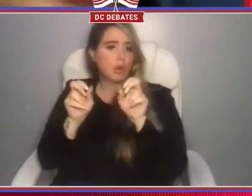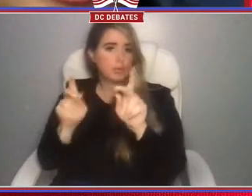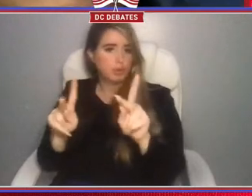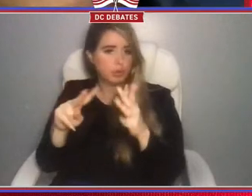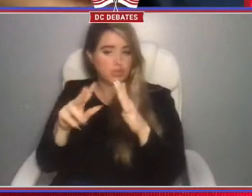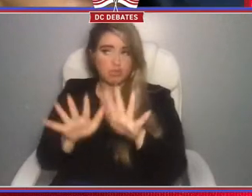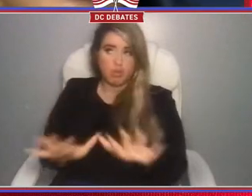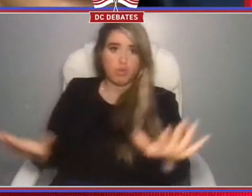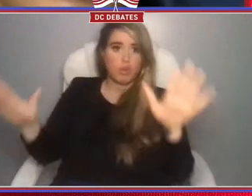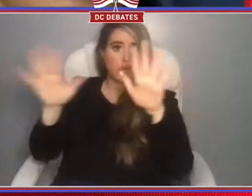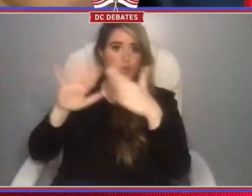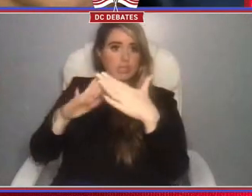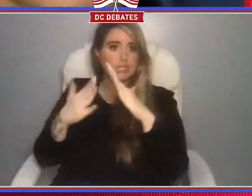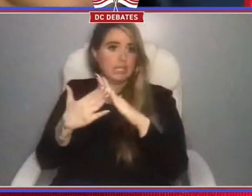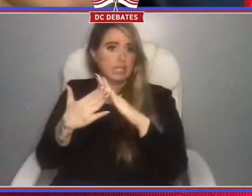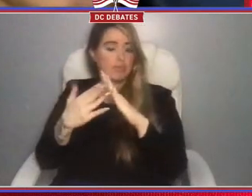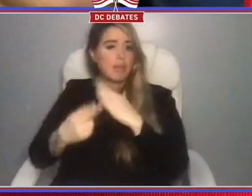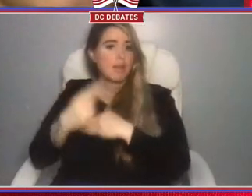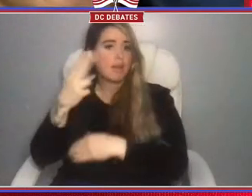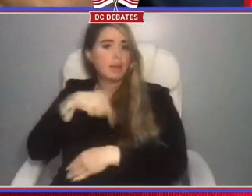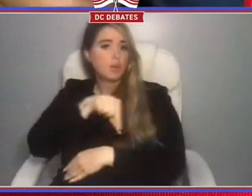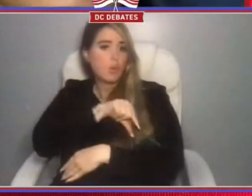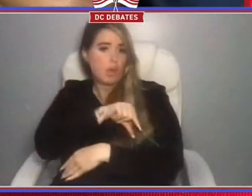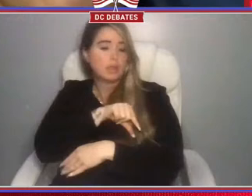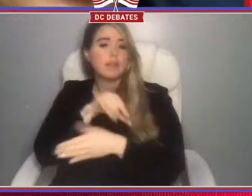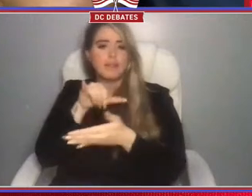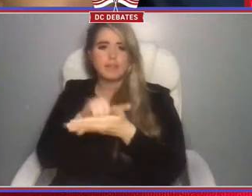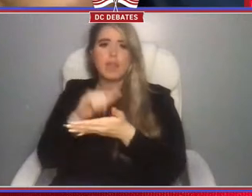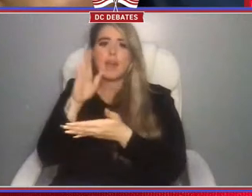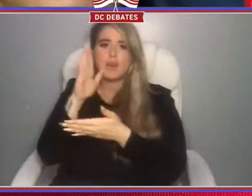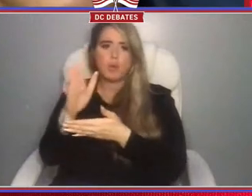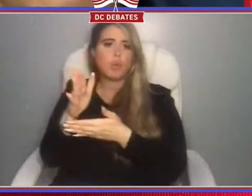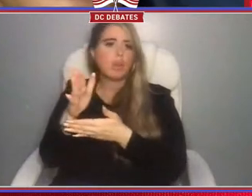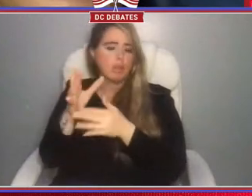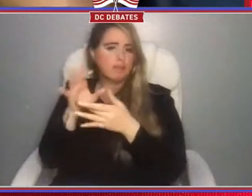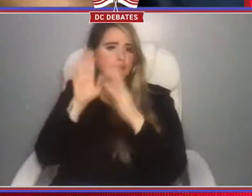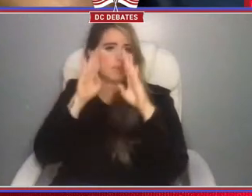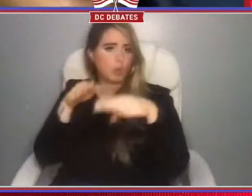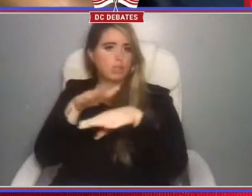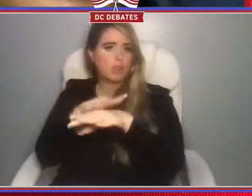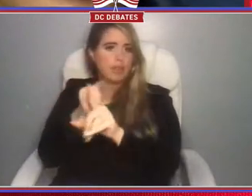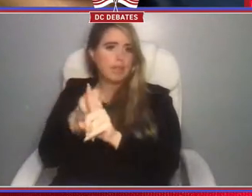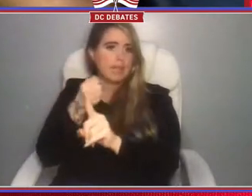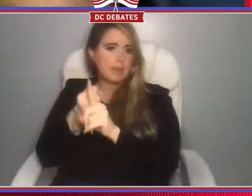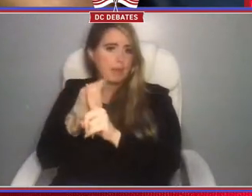city that are high quality is going to deal with one of the impacts of this pandemic, and